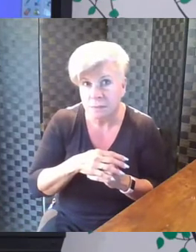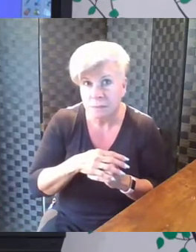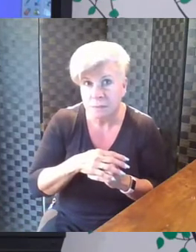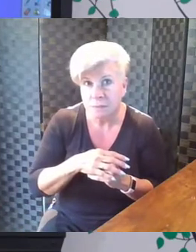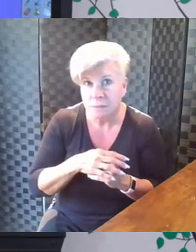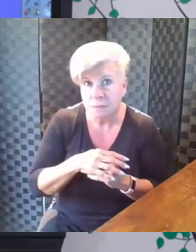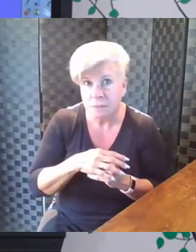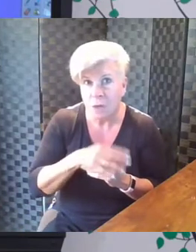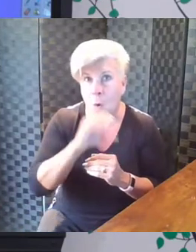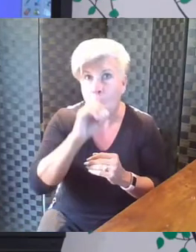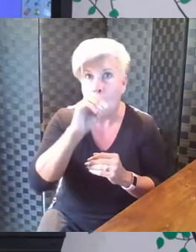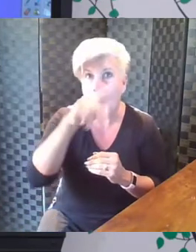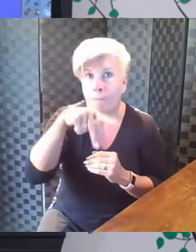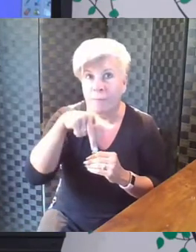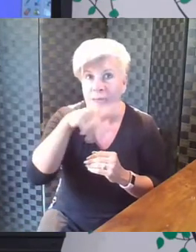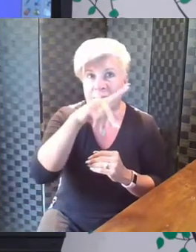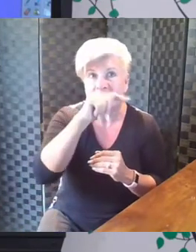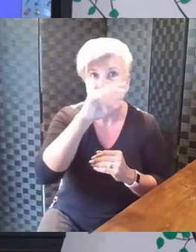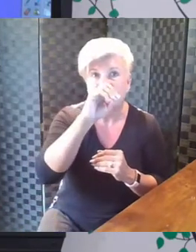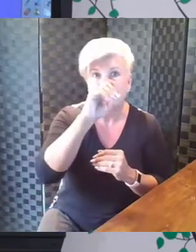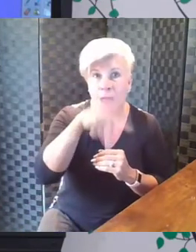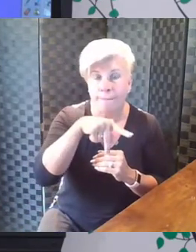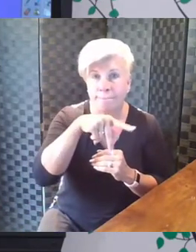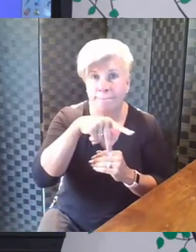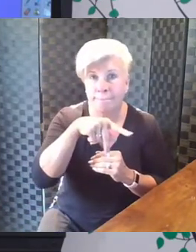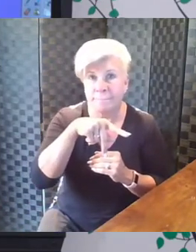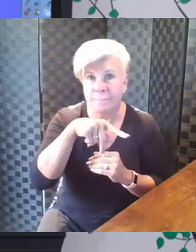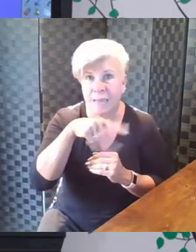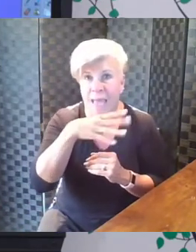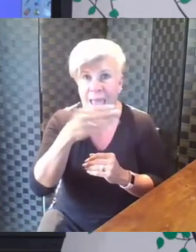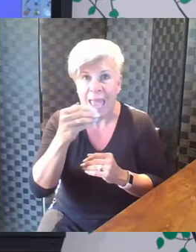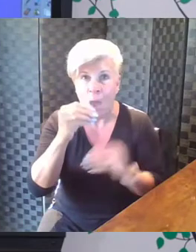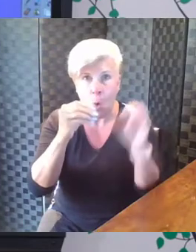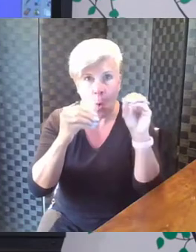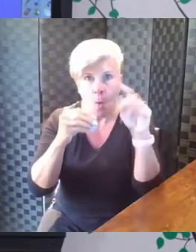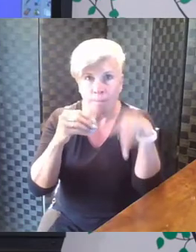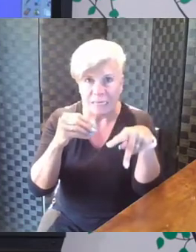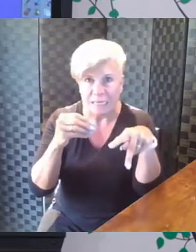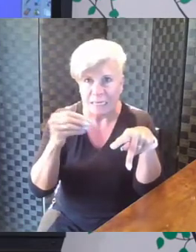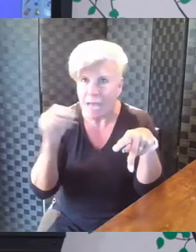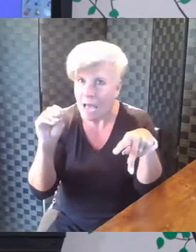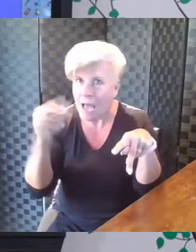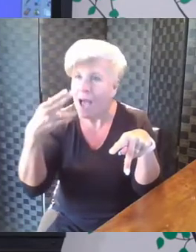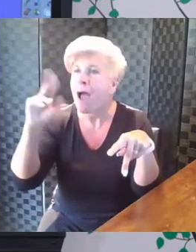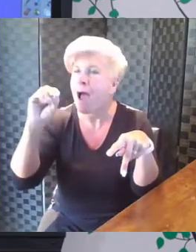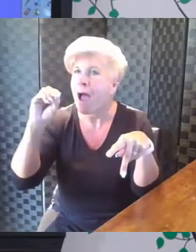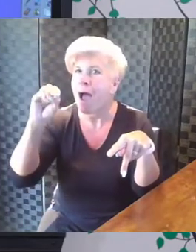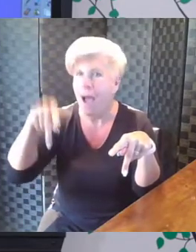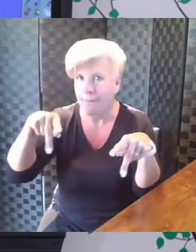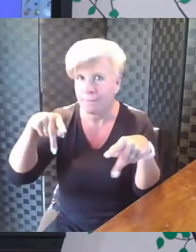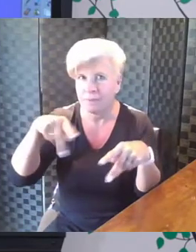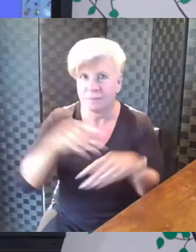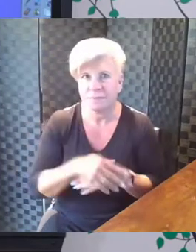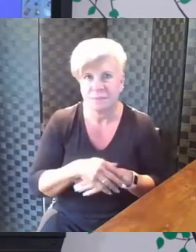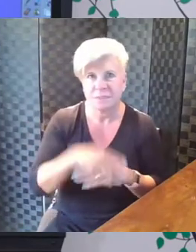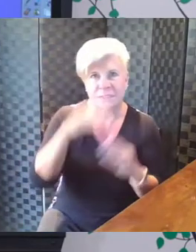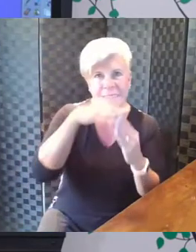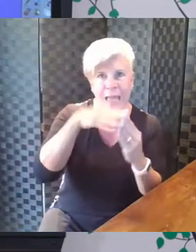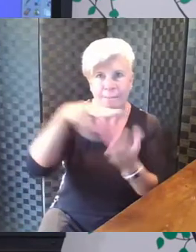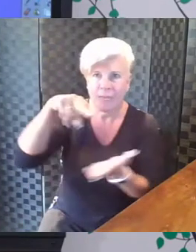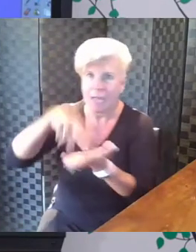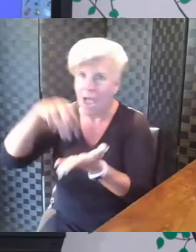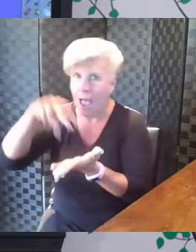I heard the ones that have the matching ending, and my eyes kind of helped me too. Top ends with OP, and so does hop. They both have op.